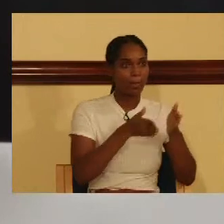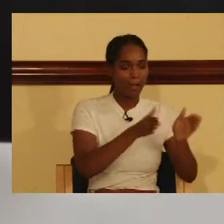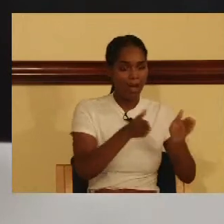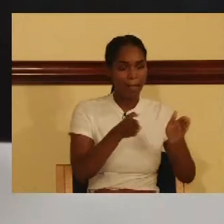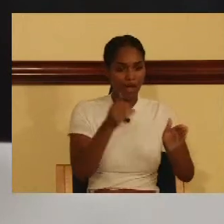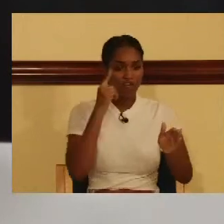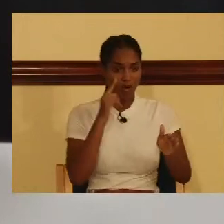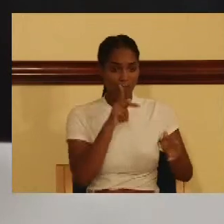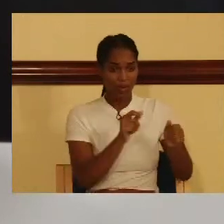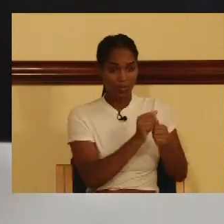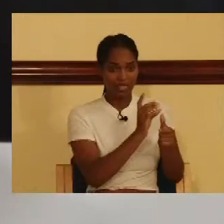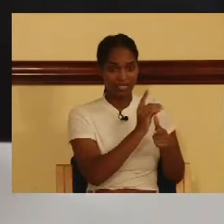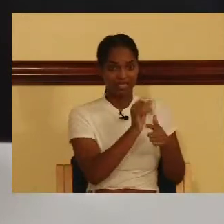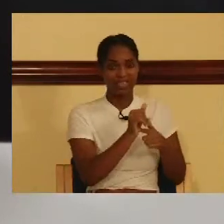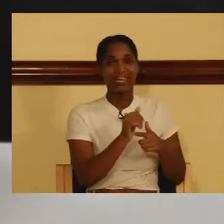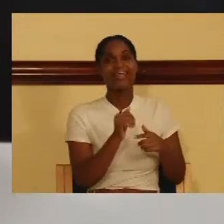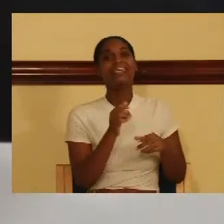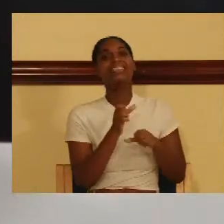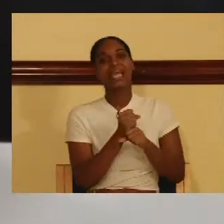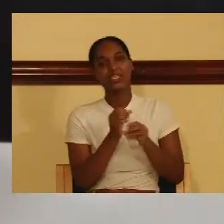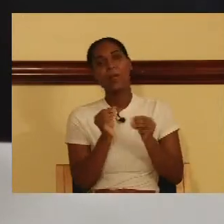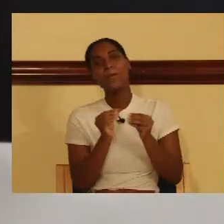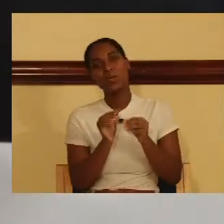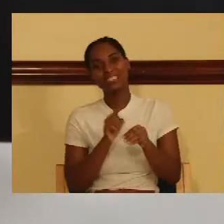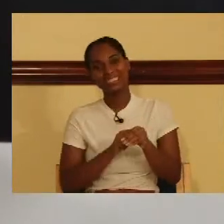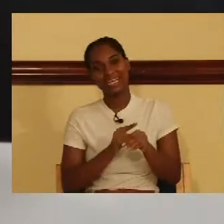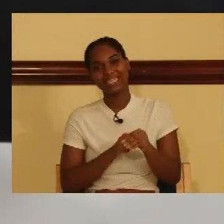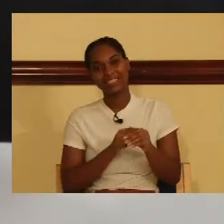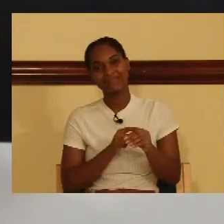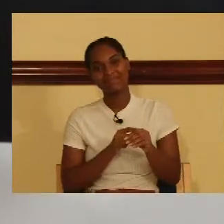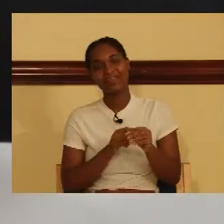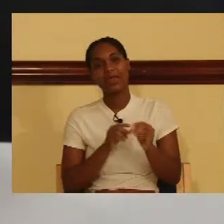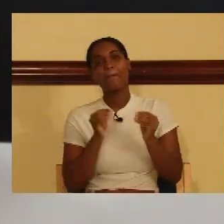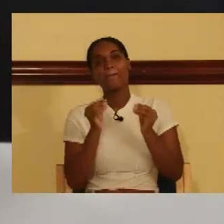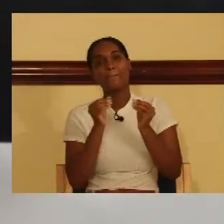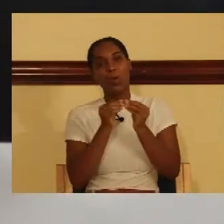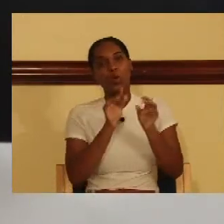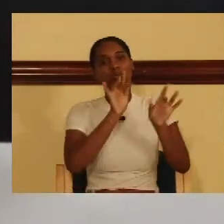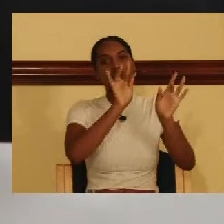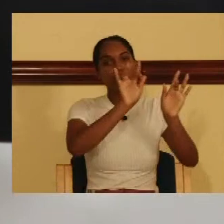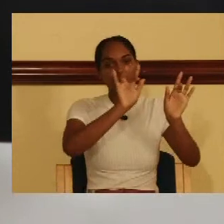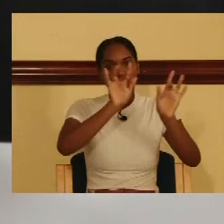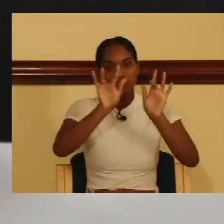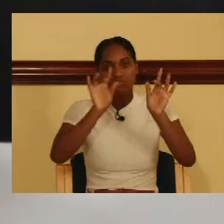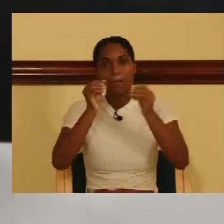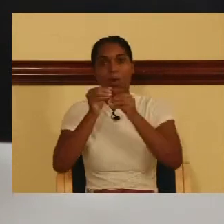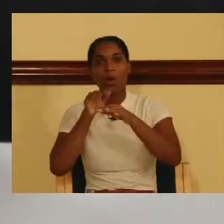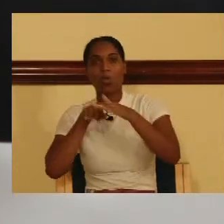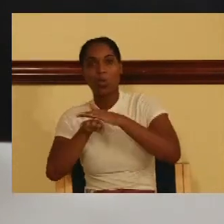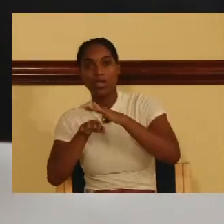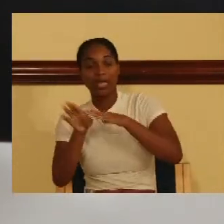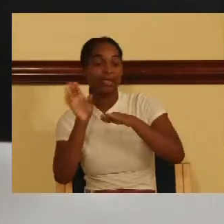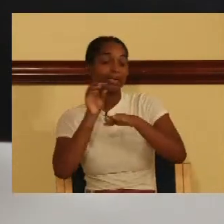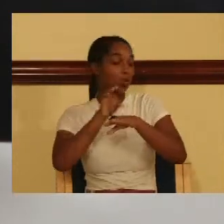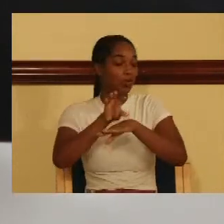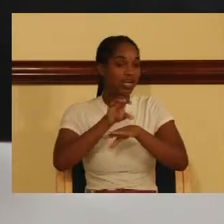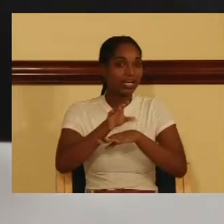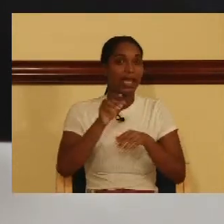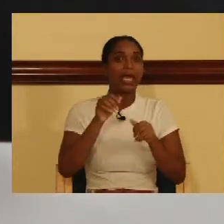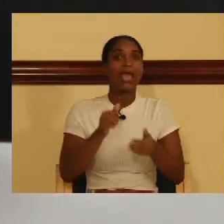it takes a little bit more time, more sensitization, more awareness, more helping persons to